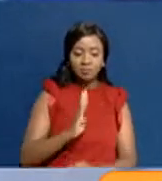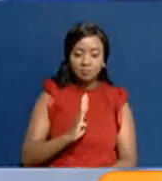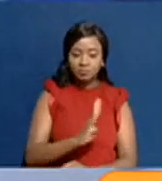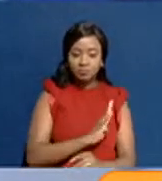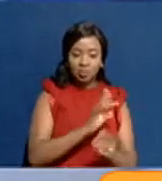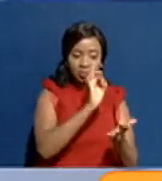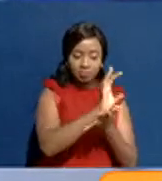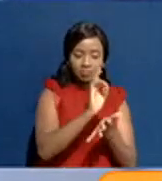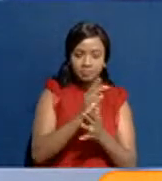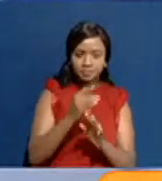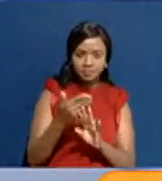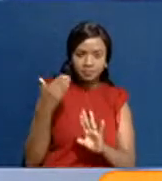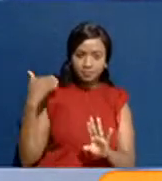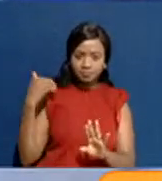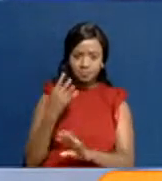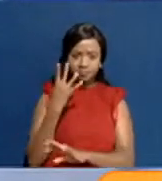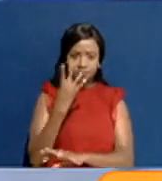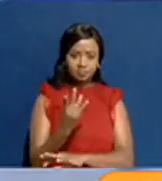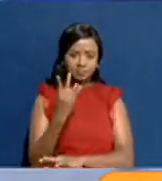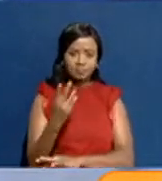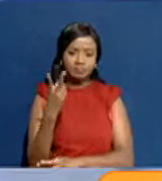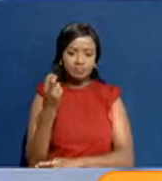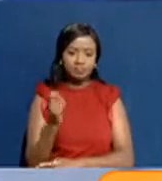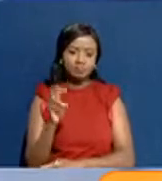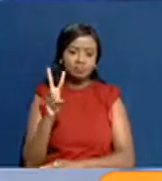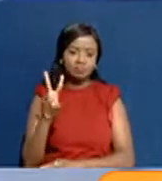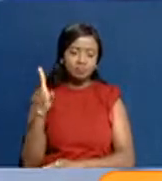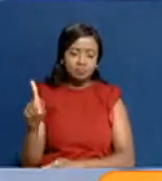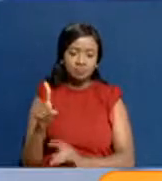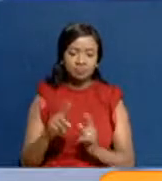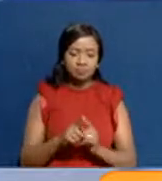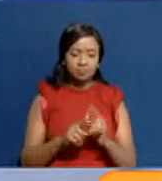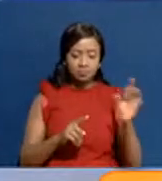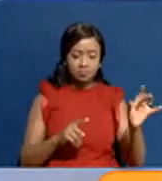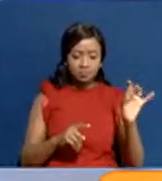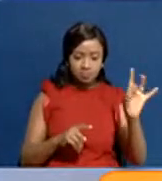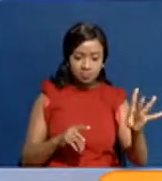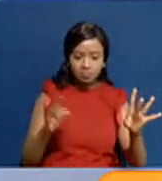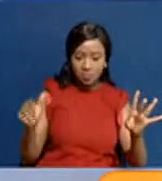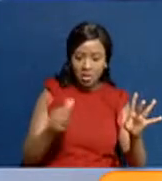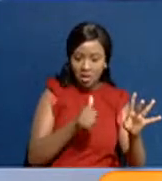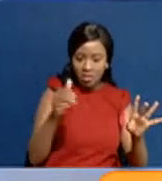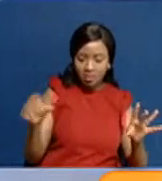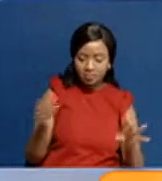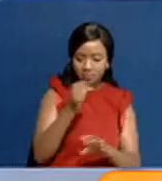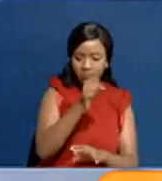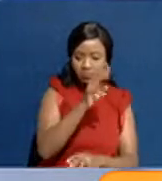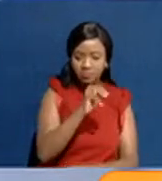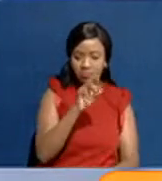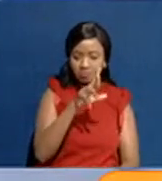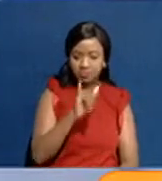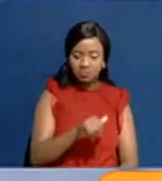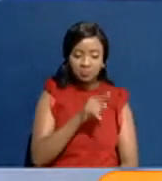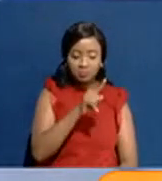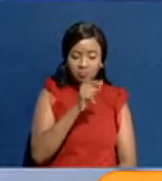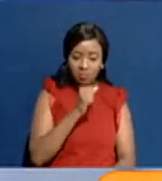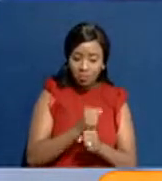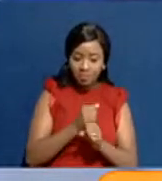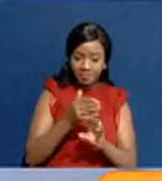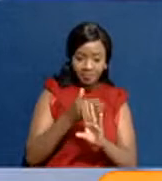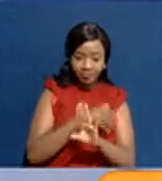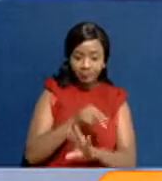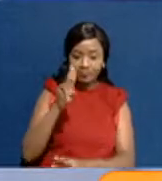in April 2021 when Kembe Gituru was leaving and Mary Mwadimu was coming on board. This is a person that has worked in the USAID.